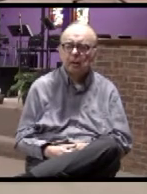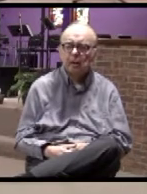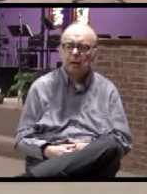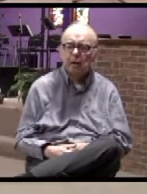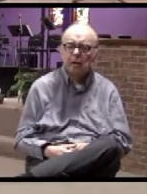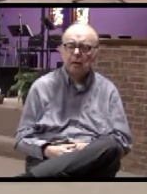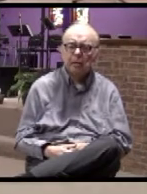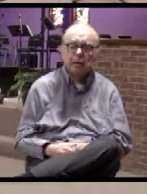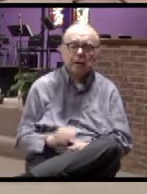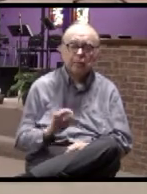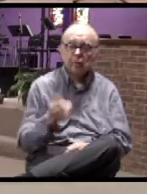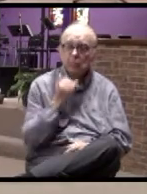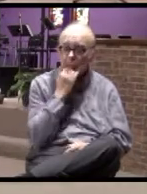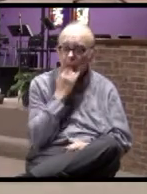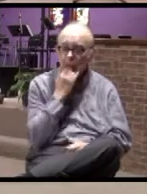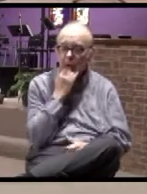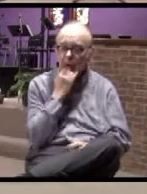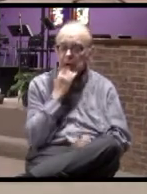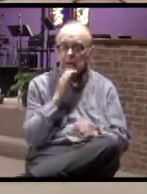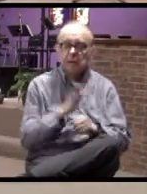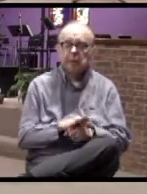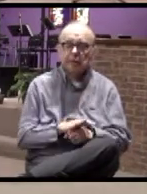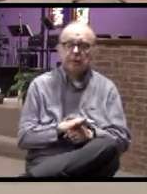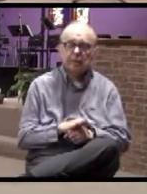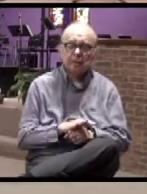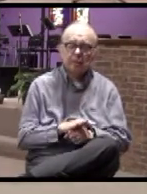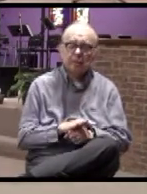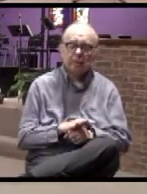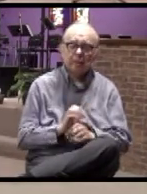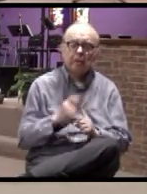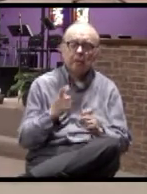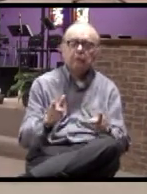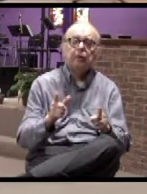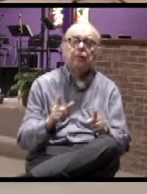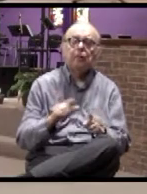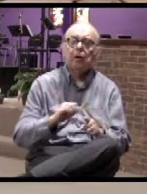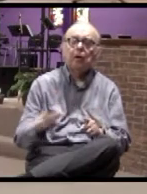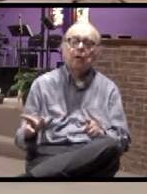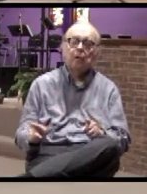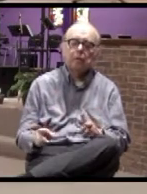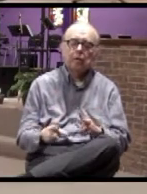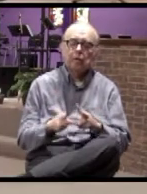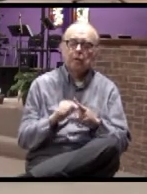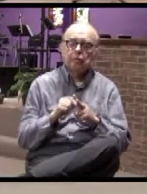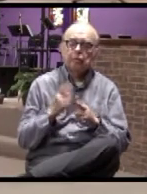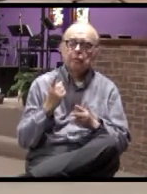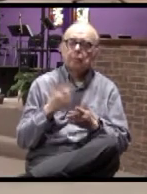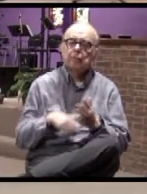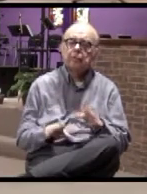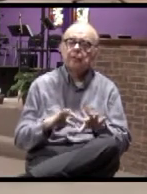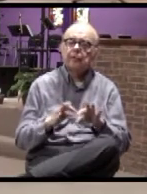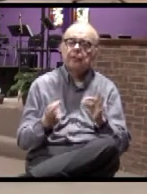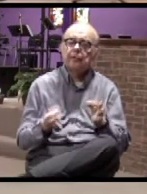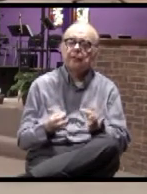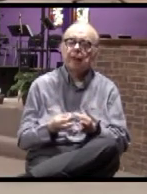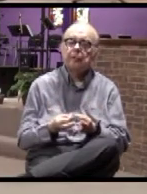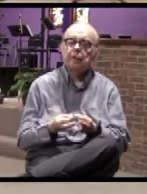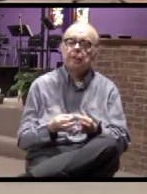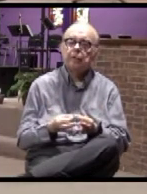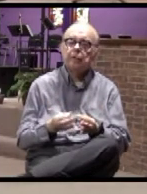wrong impression. How many of you all got to choose what family you were born into?